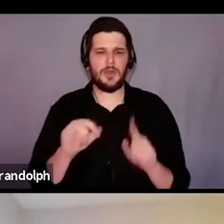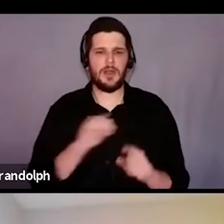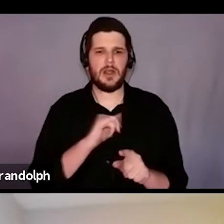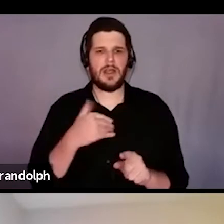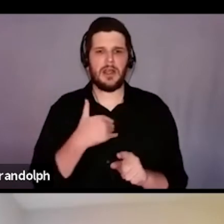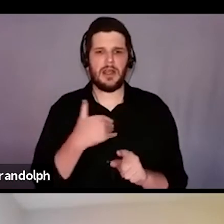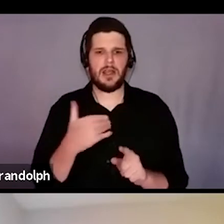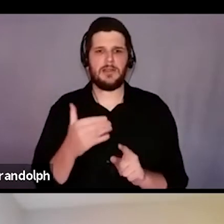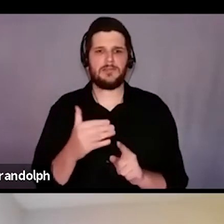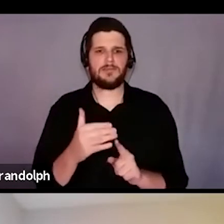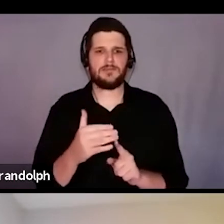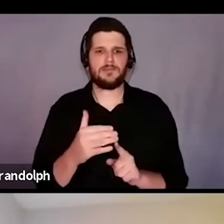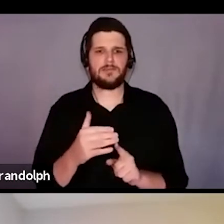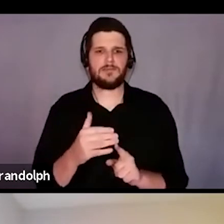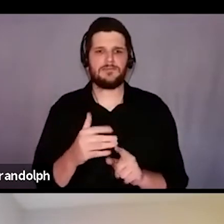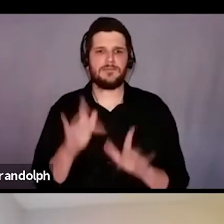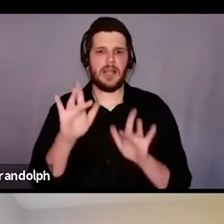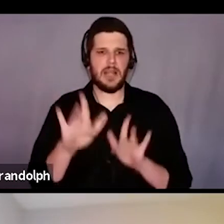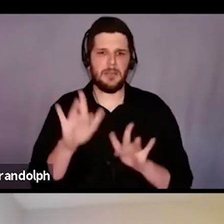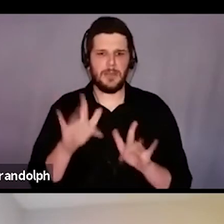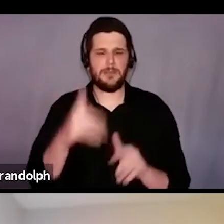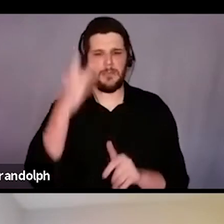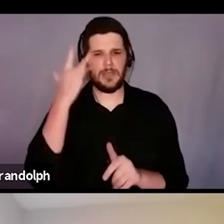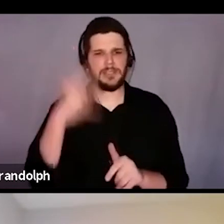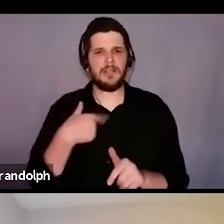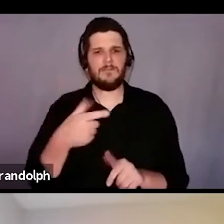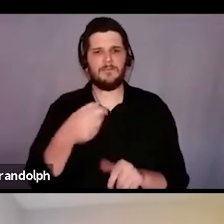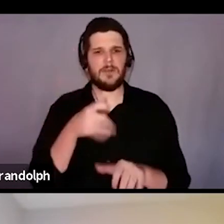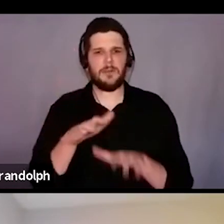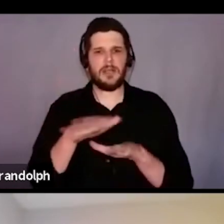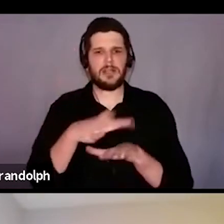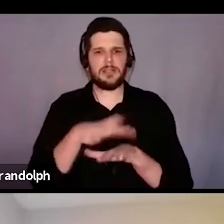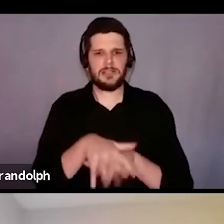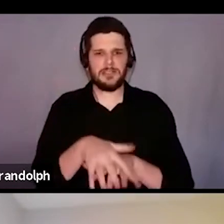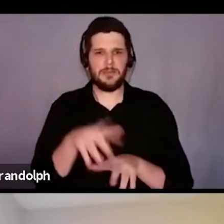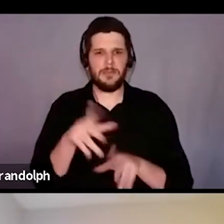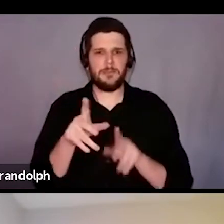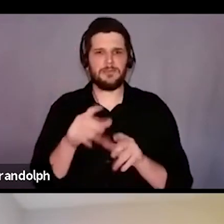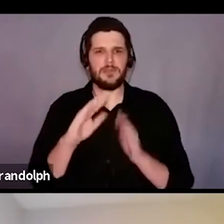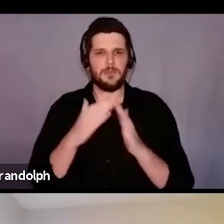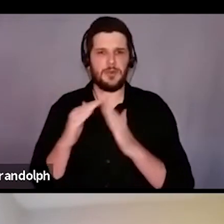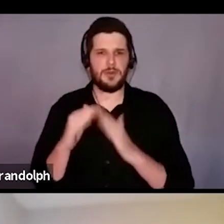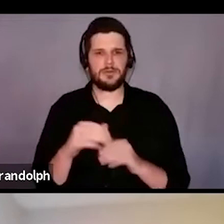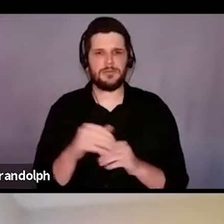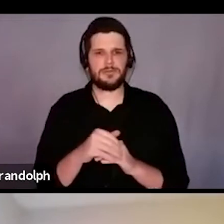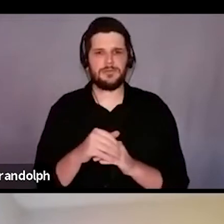have empathy because I'm from the Indigenous community, and